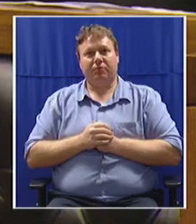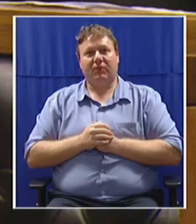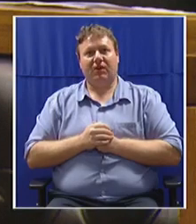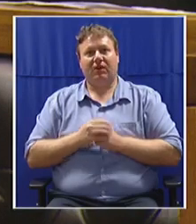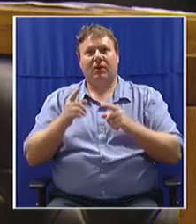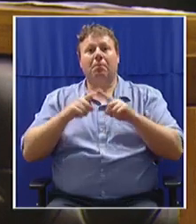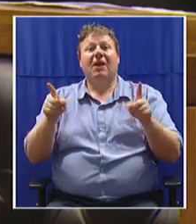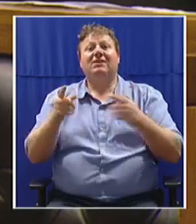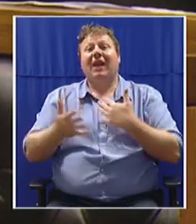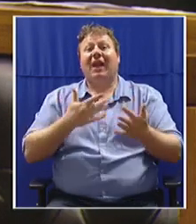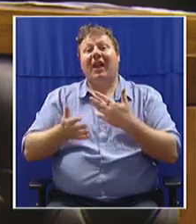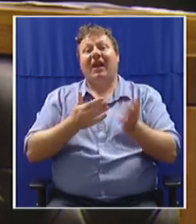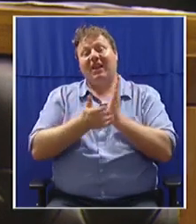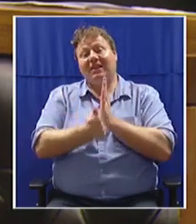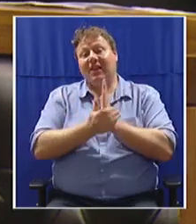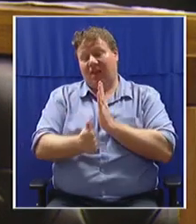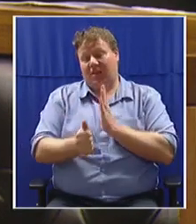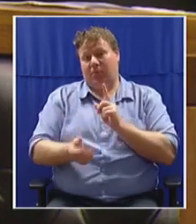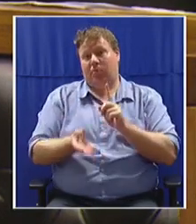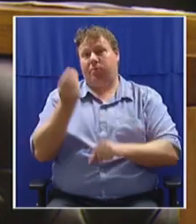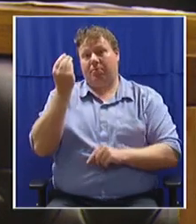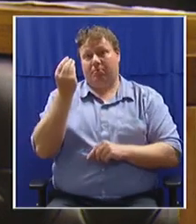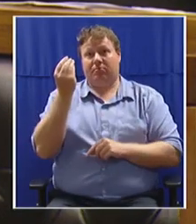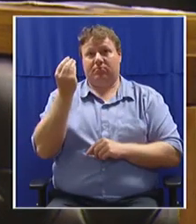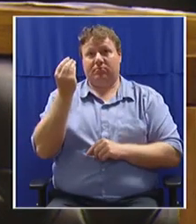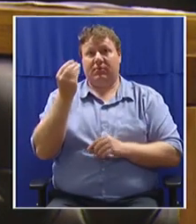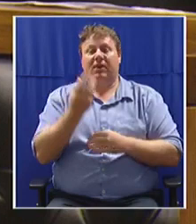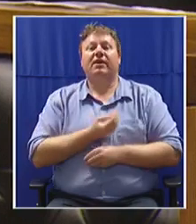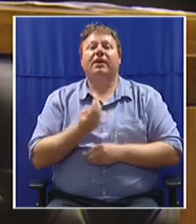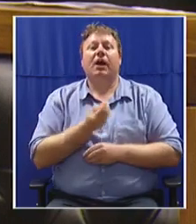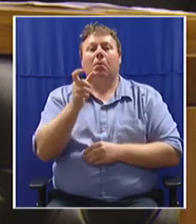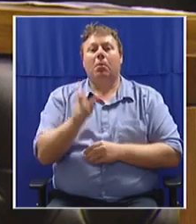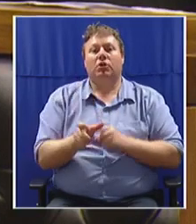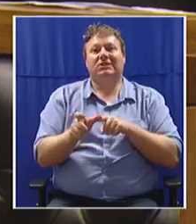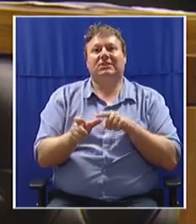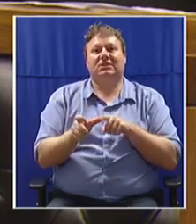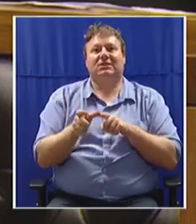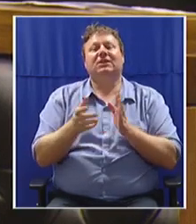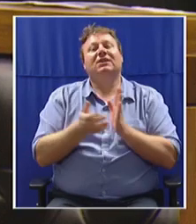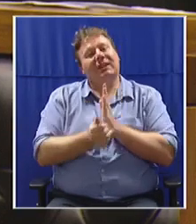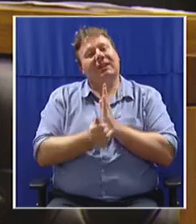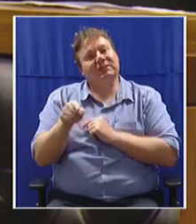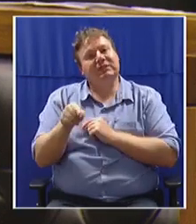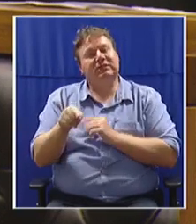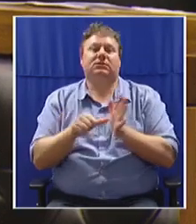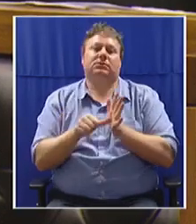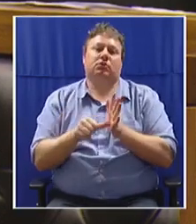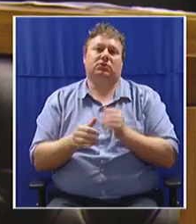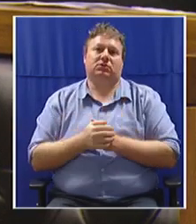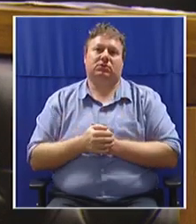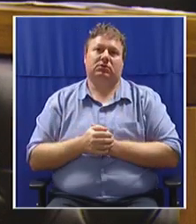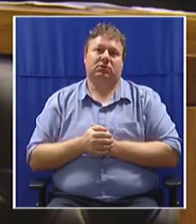any skill that is acquired by a young person, that skill is important.